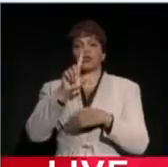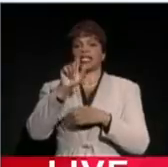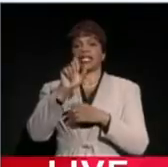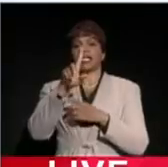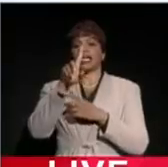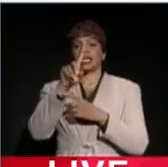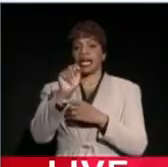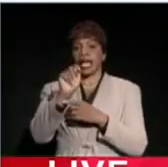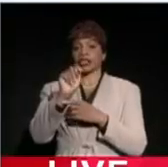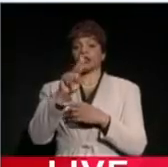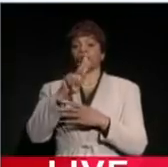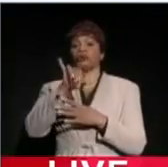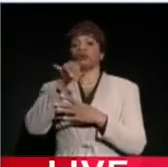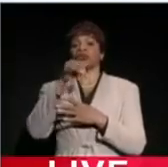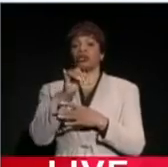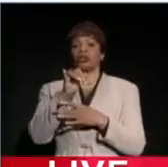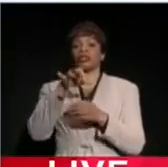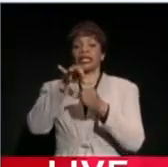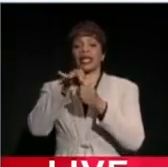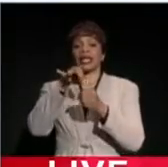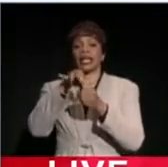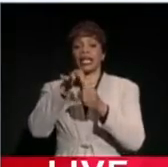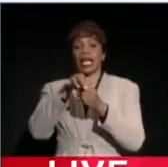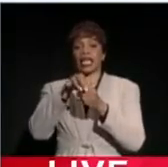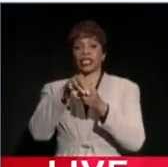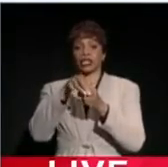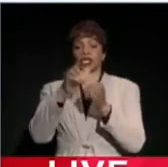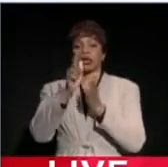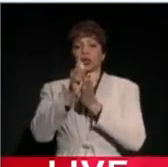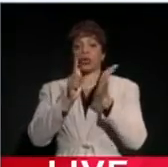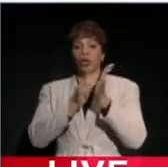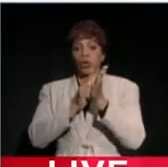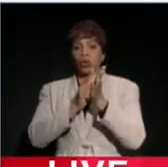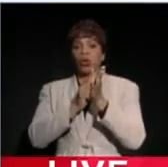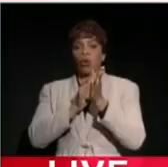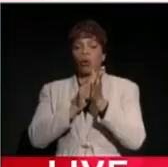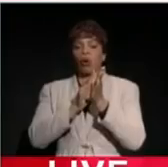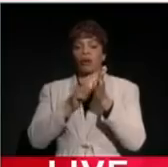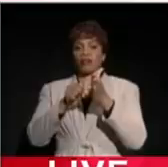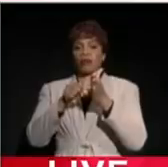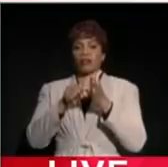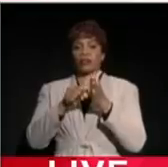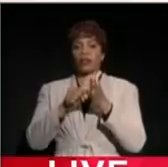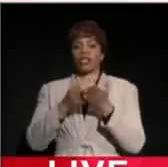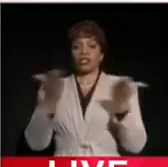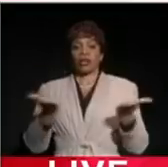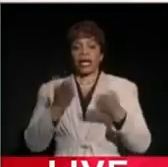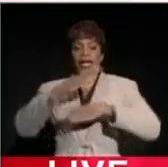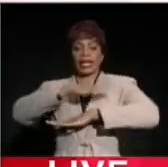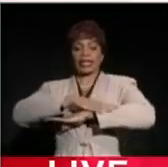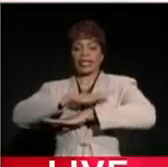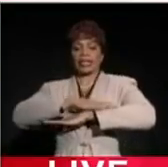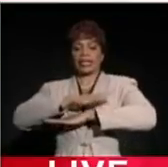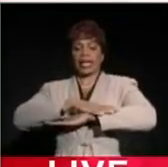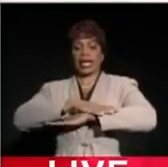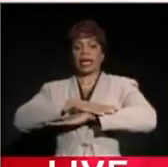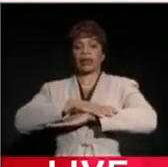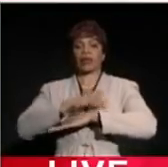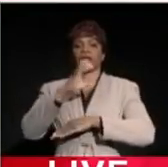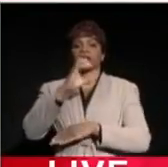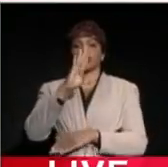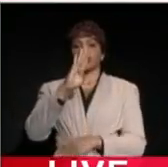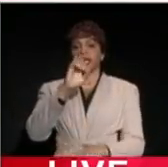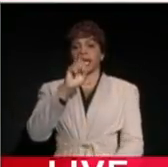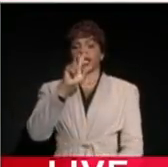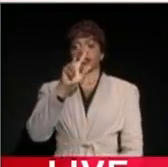Jersey Election Law Enforcement Commission. Joining me here at the table, my colleague from Philadelphia, CBS 3